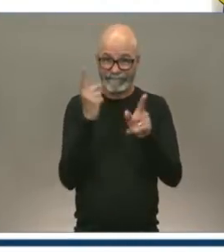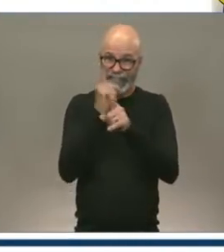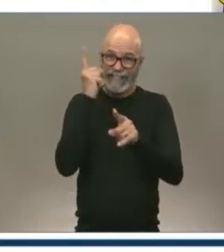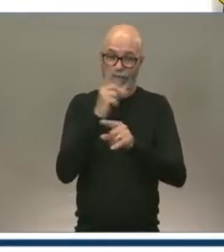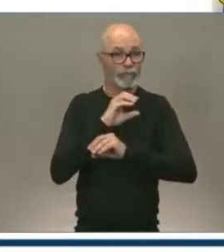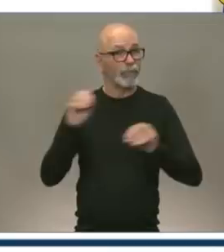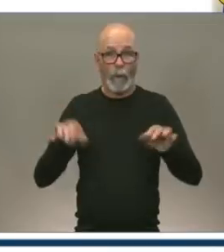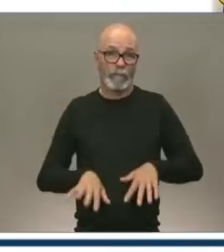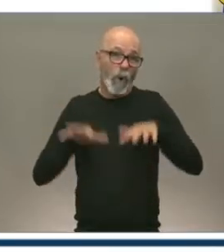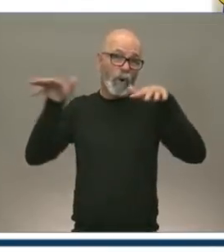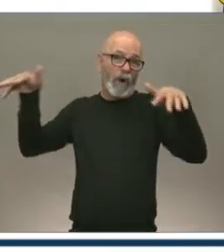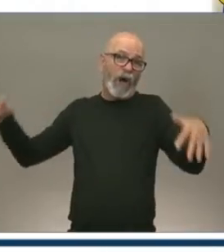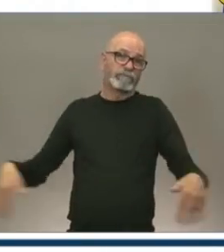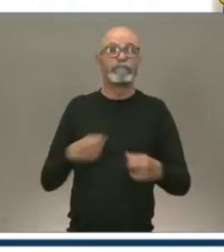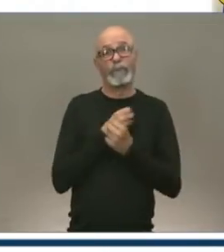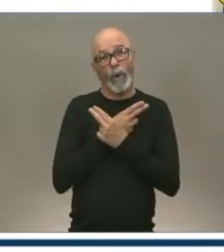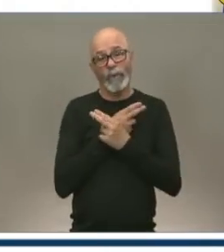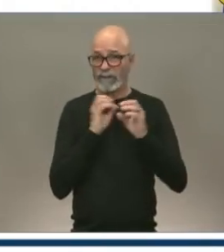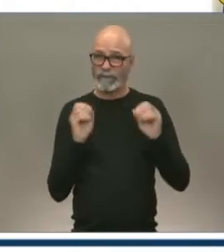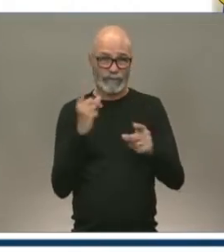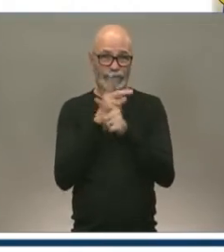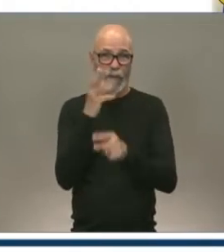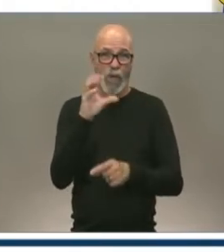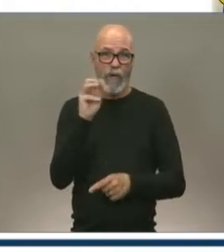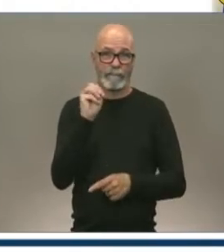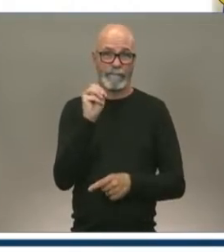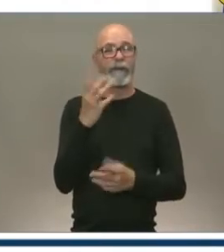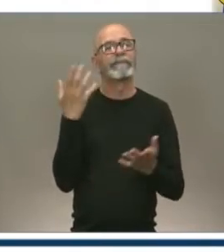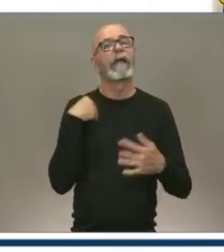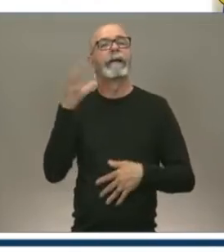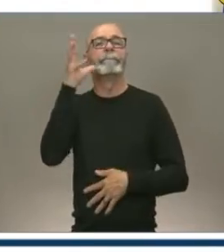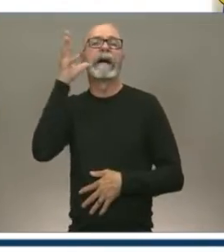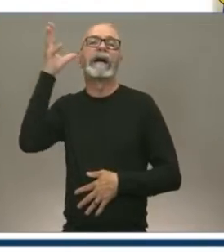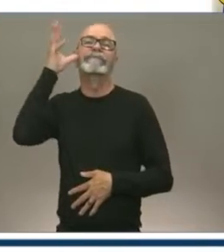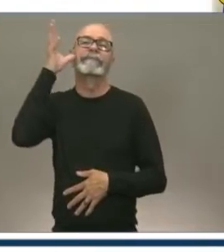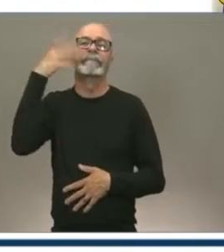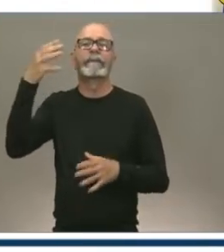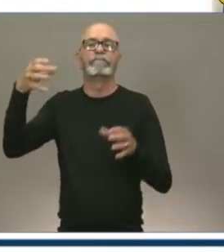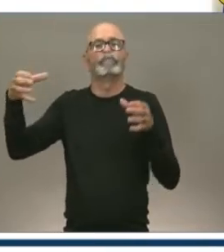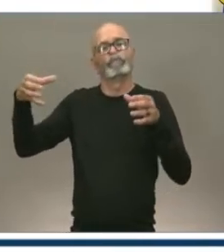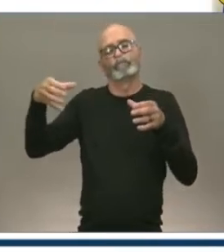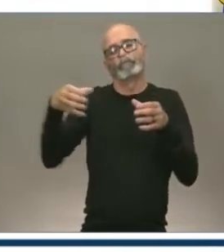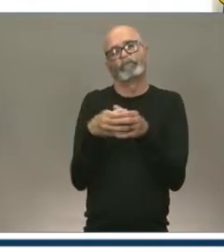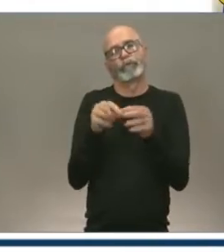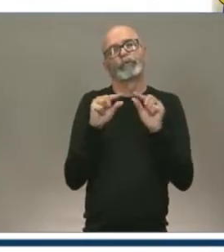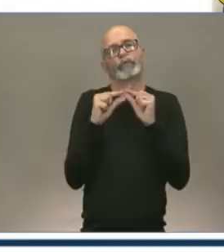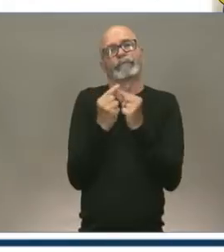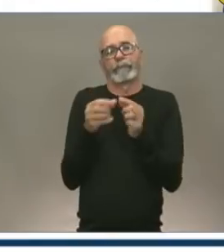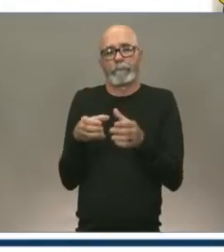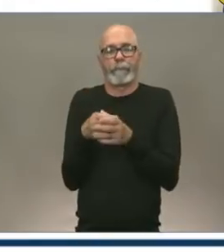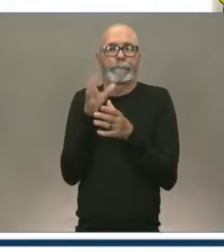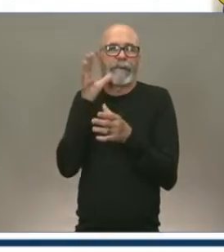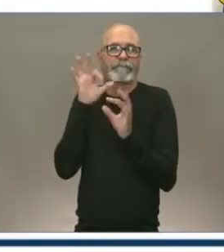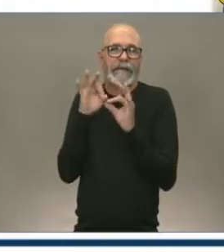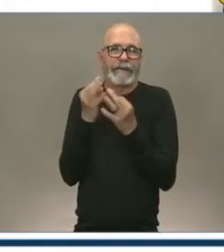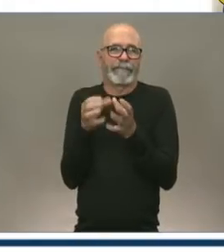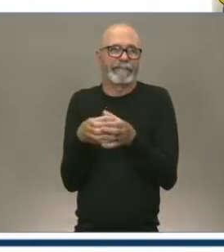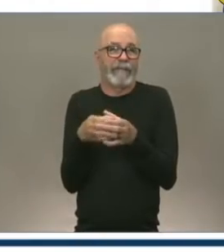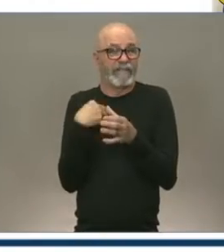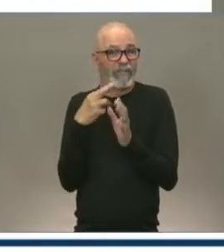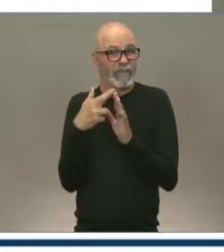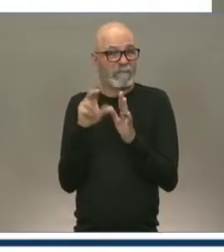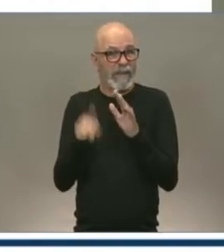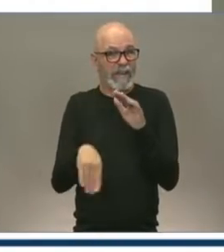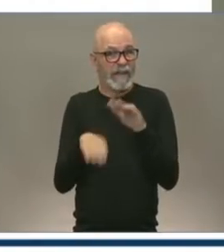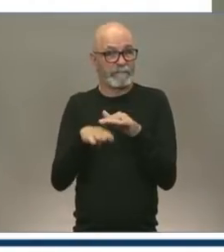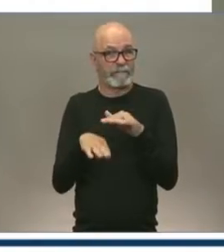gatherings? And there might be a worry that these kind of gatherings could lead to spreading events. So they'll be like any other gathering. Right now we